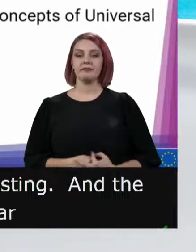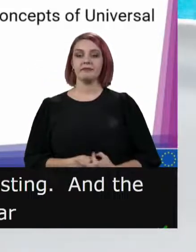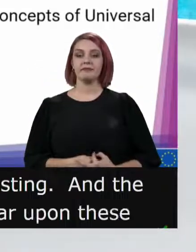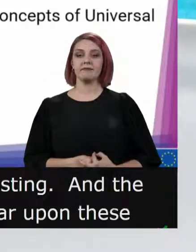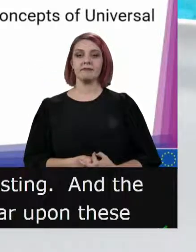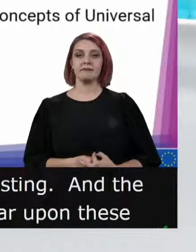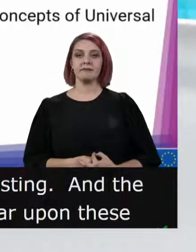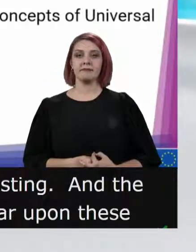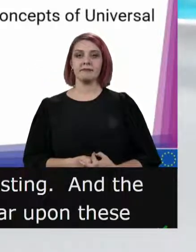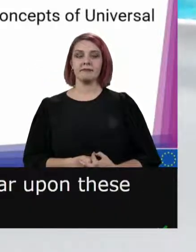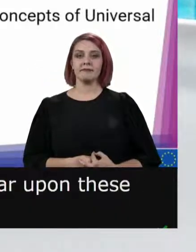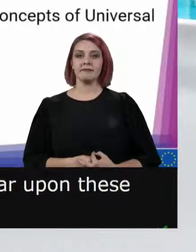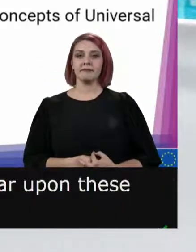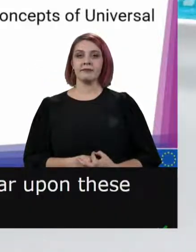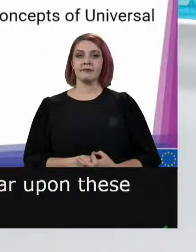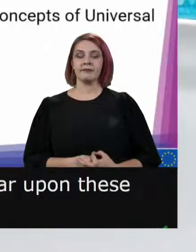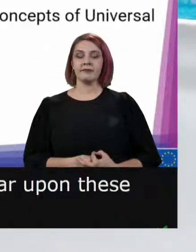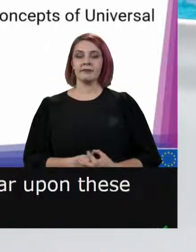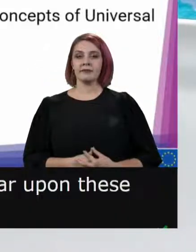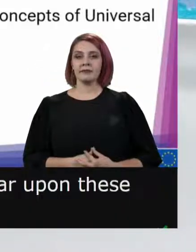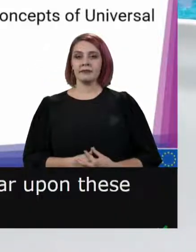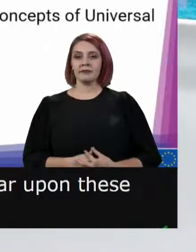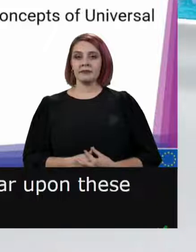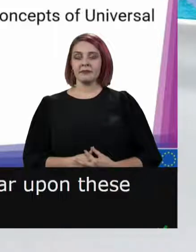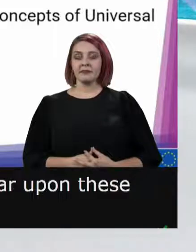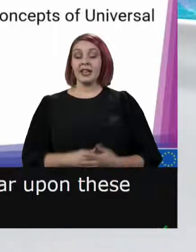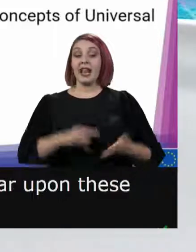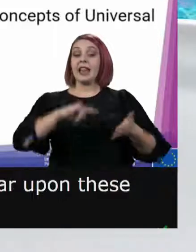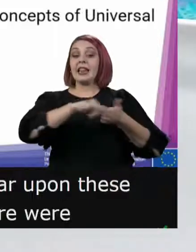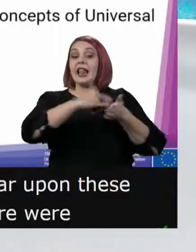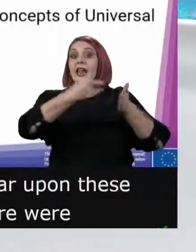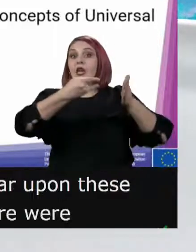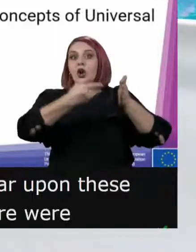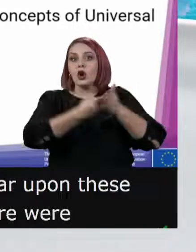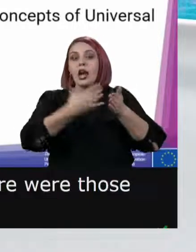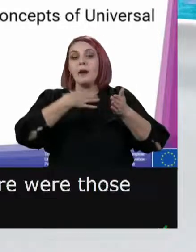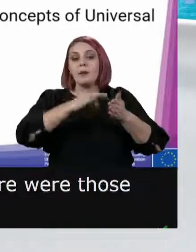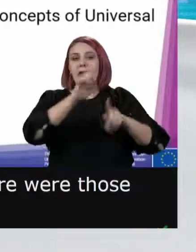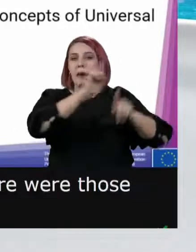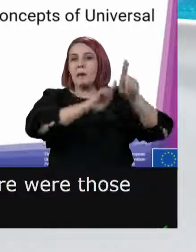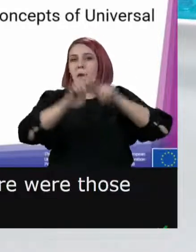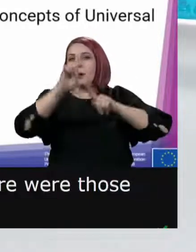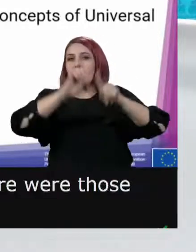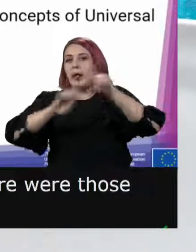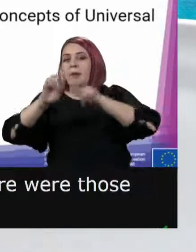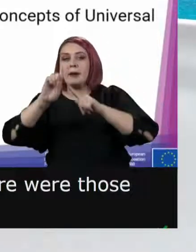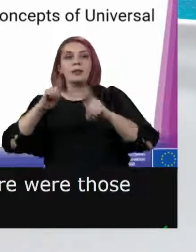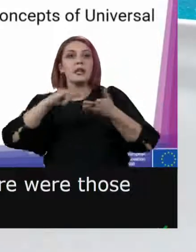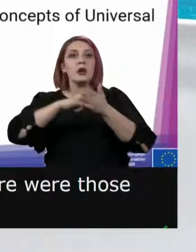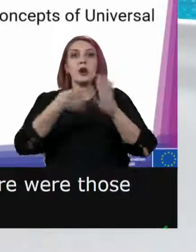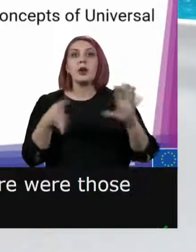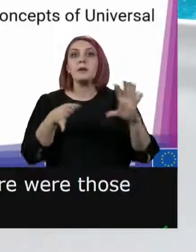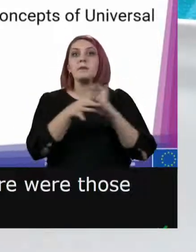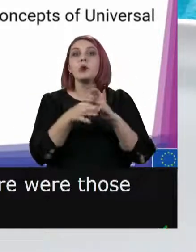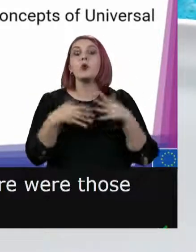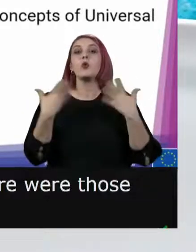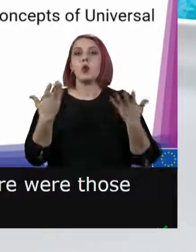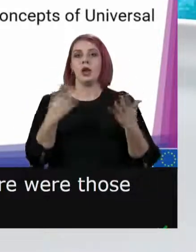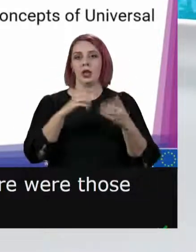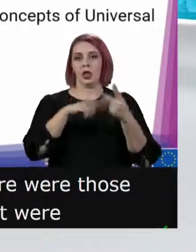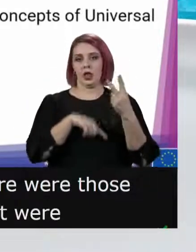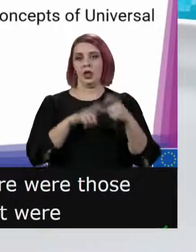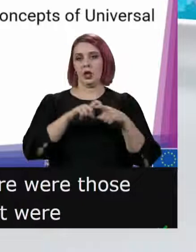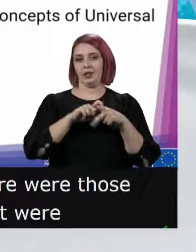2 groups. There were those that were assistive technologies that were designed to specifically address the needs